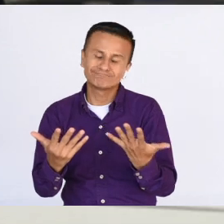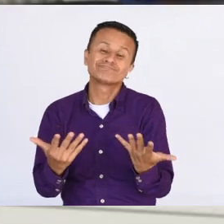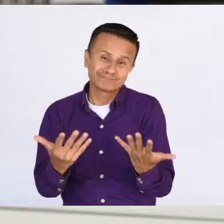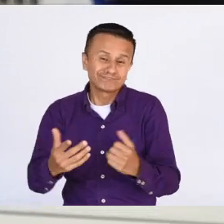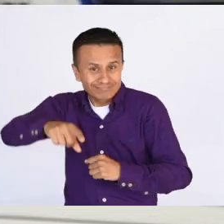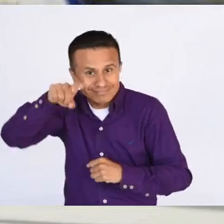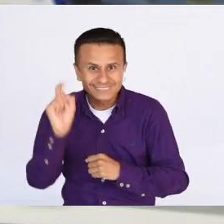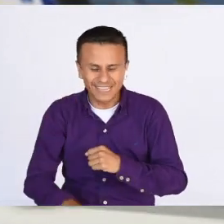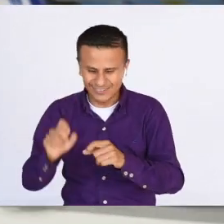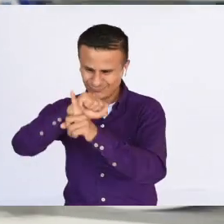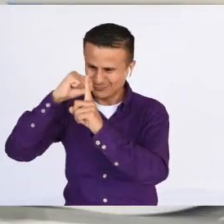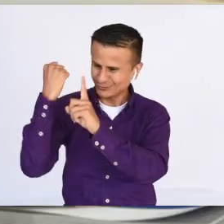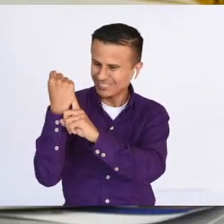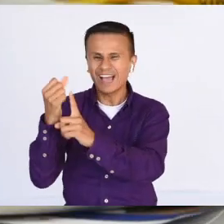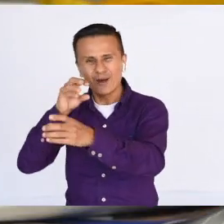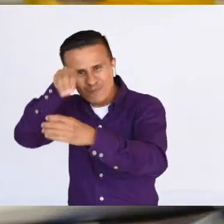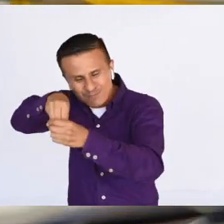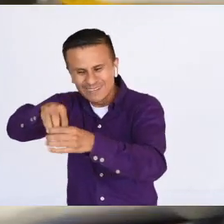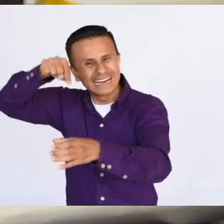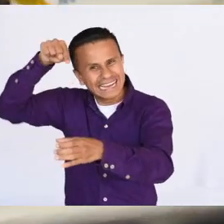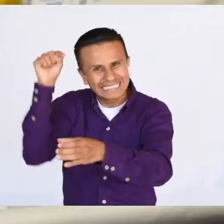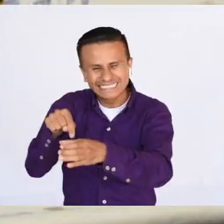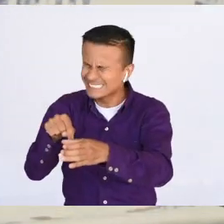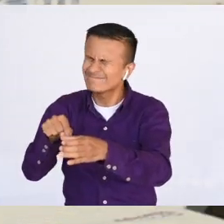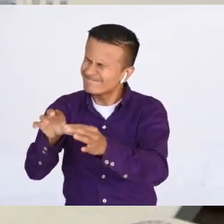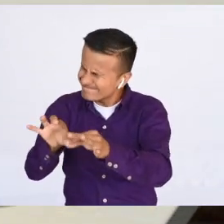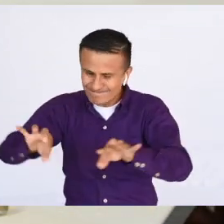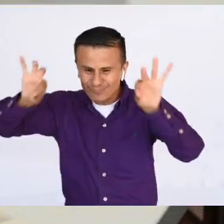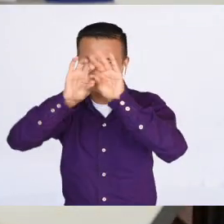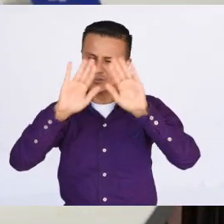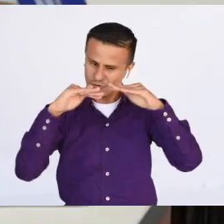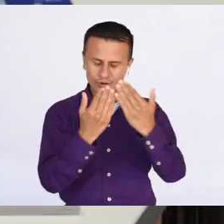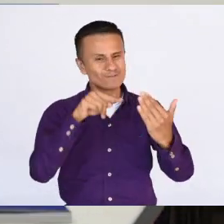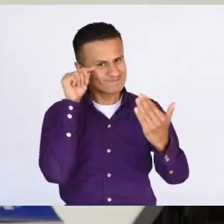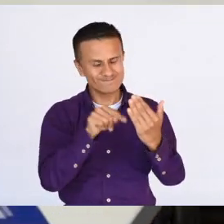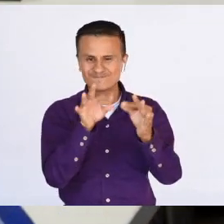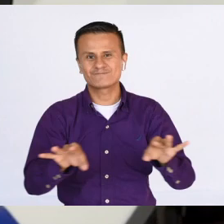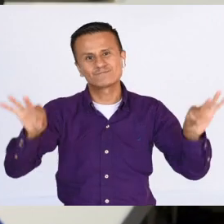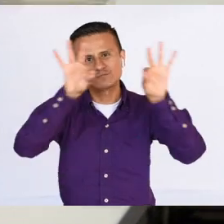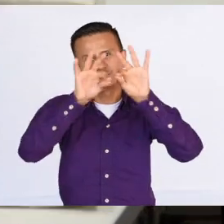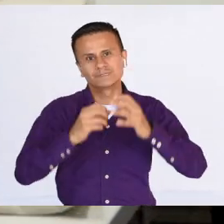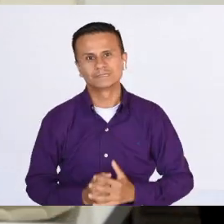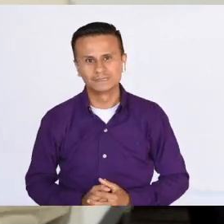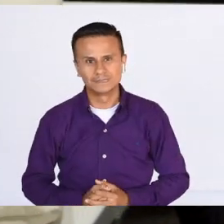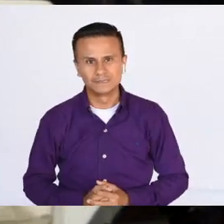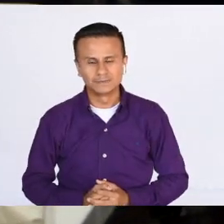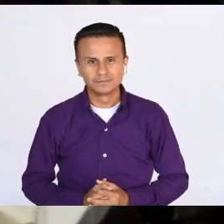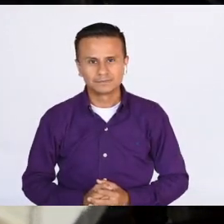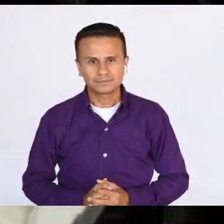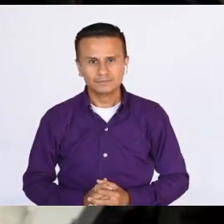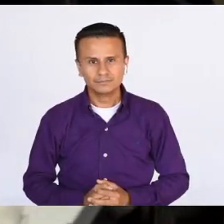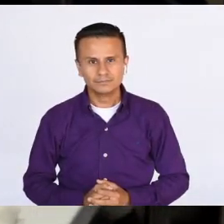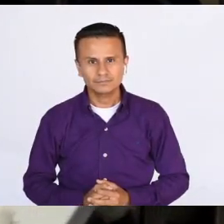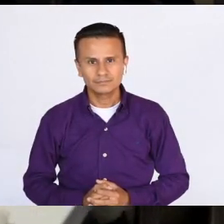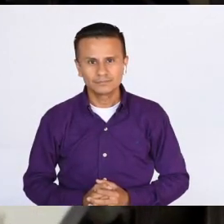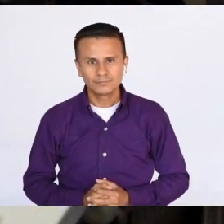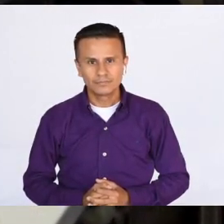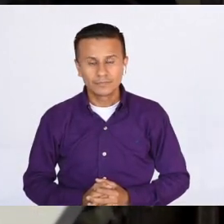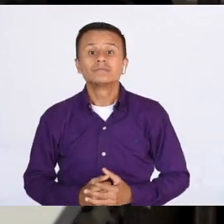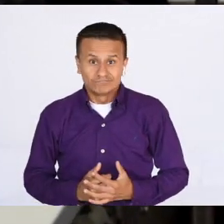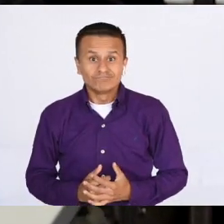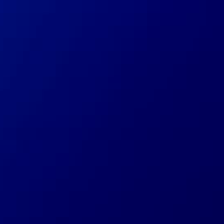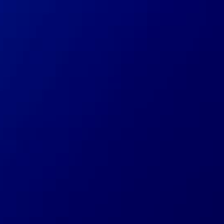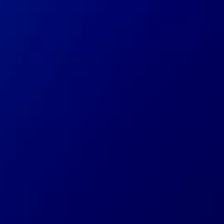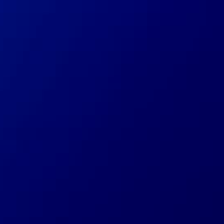ciudad nunca será buena mientras que los núcleos sociales no le den la importancia que tiene el